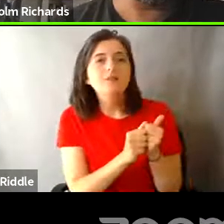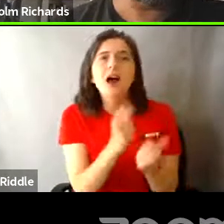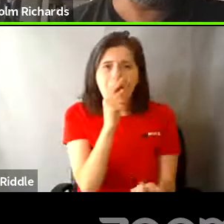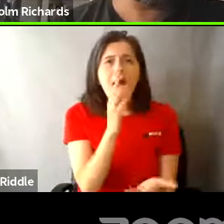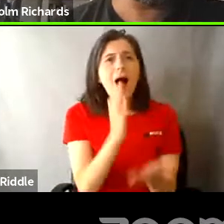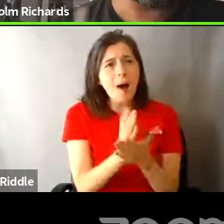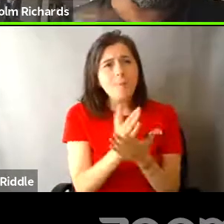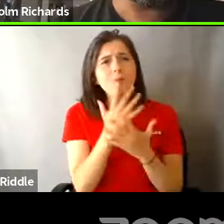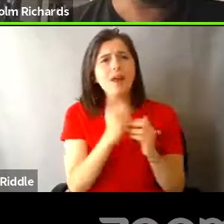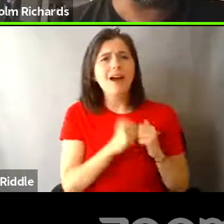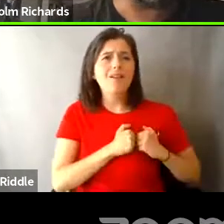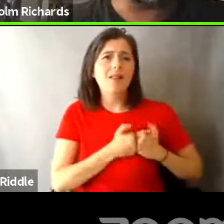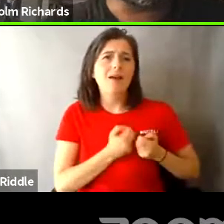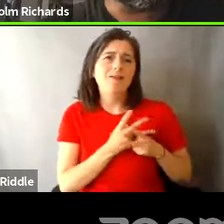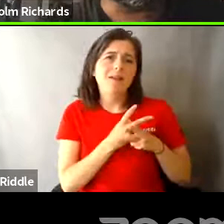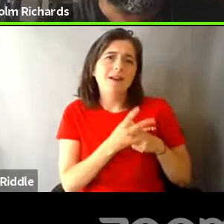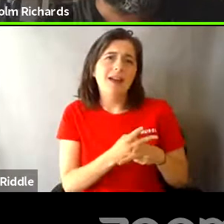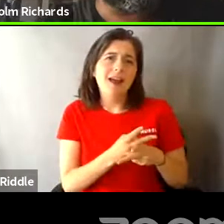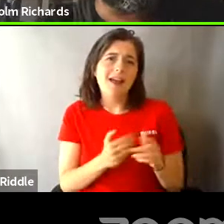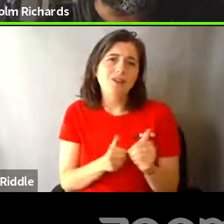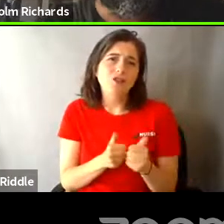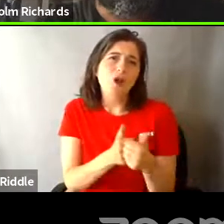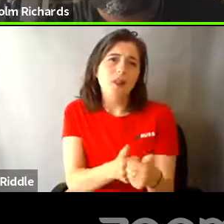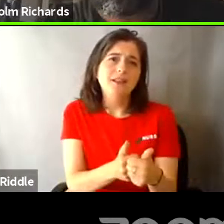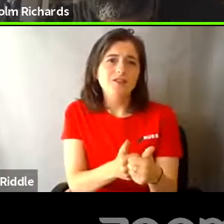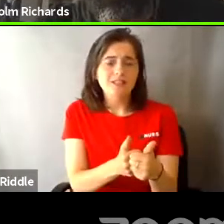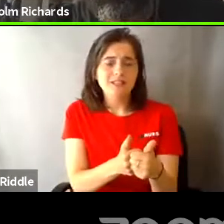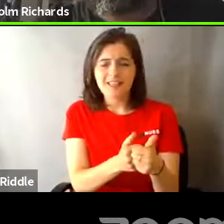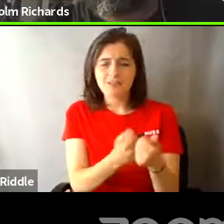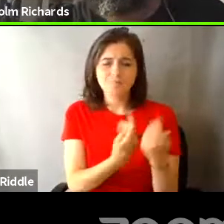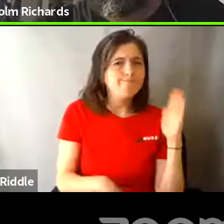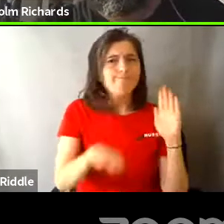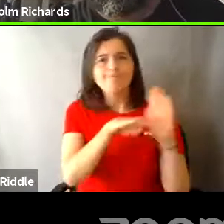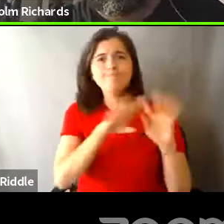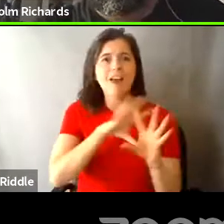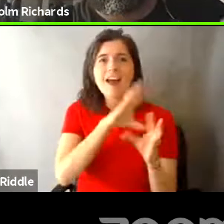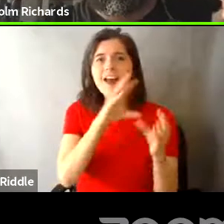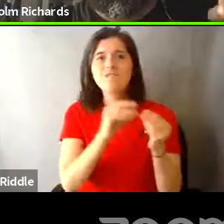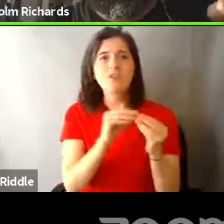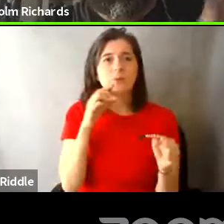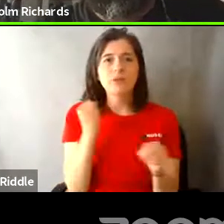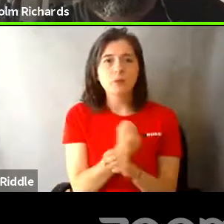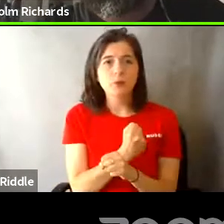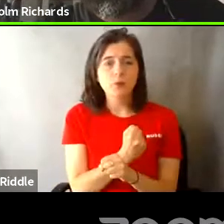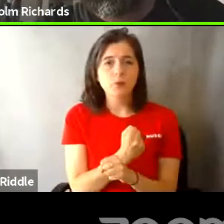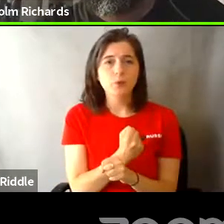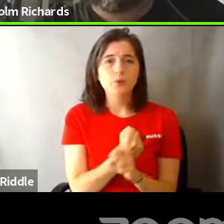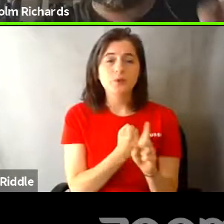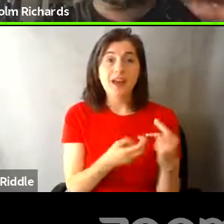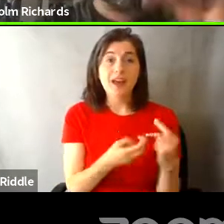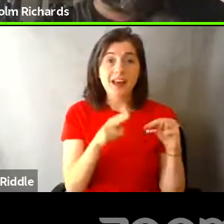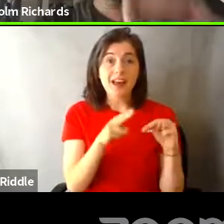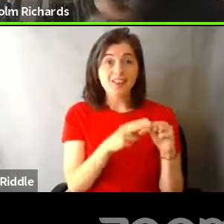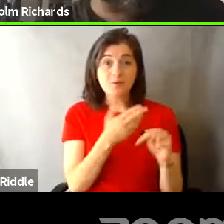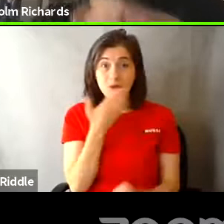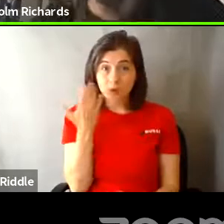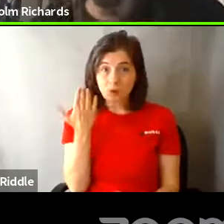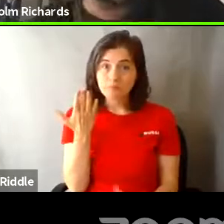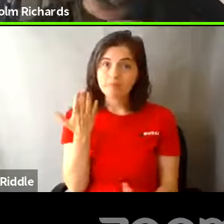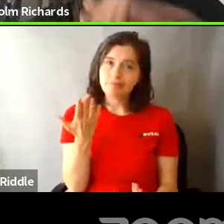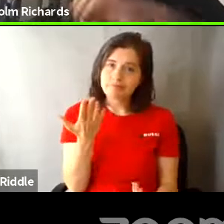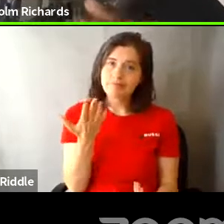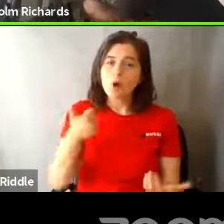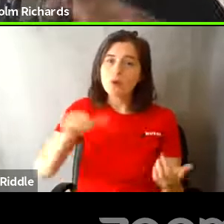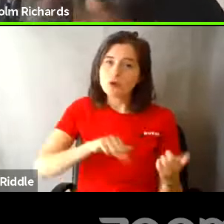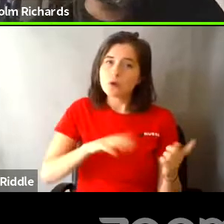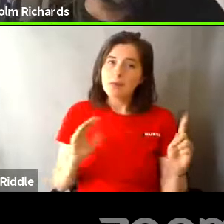love, care and solidarity at the heart of everything we do. And if we haven't, we need to be working